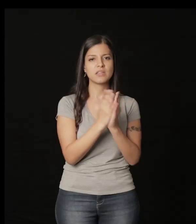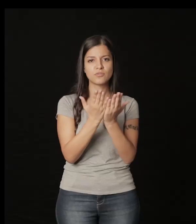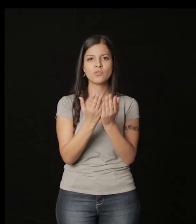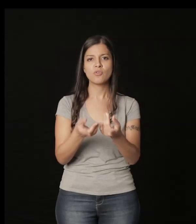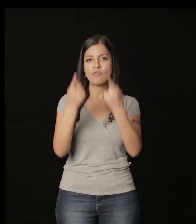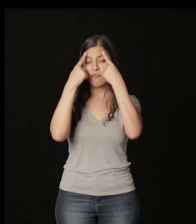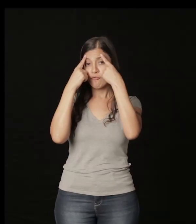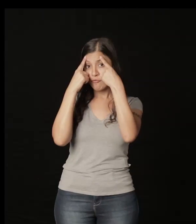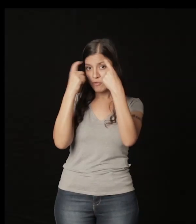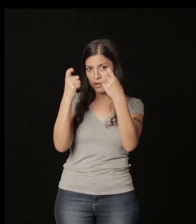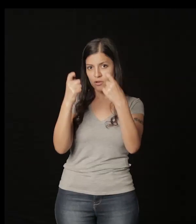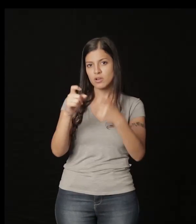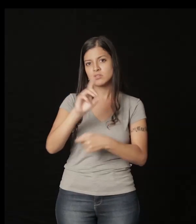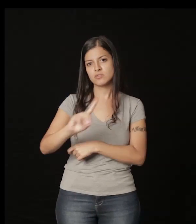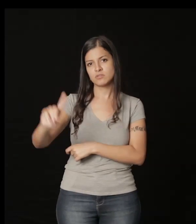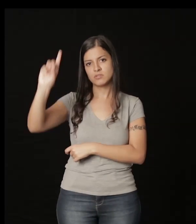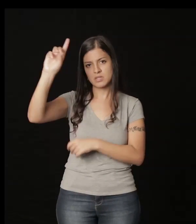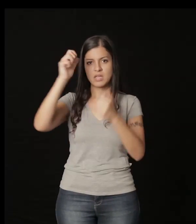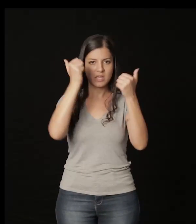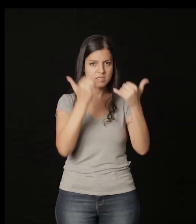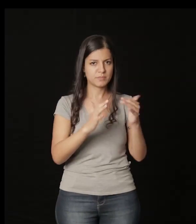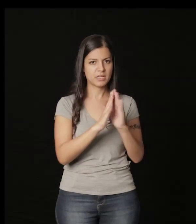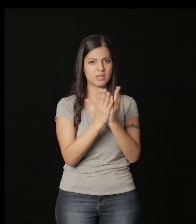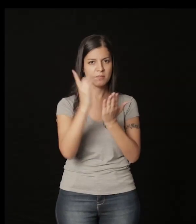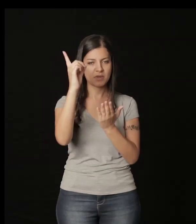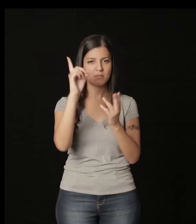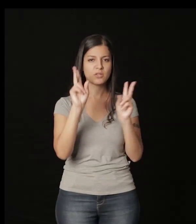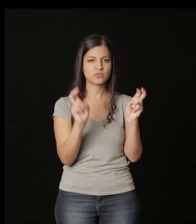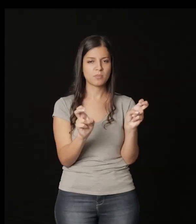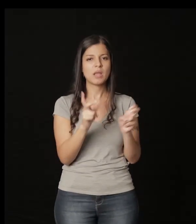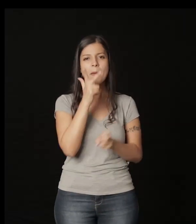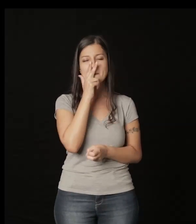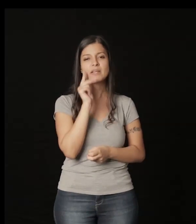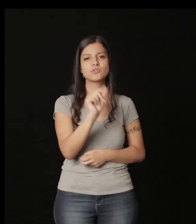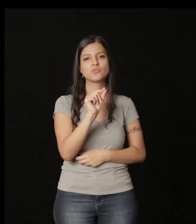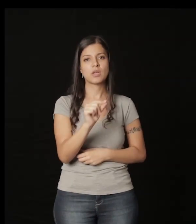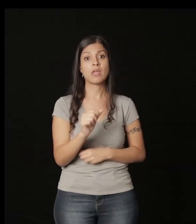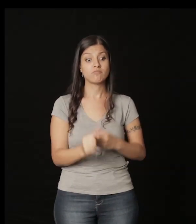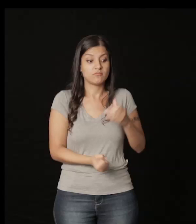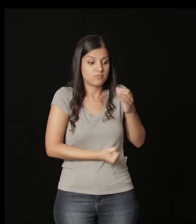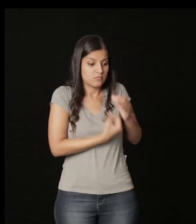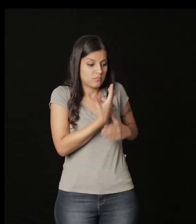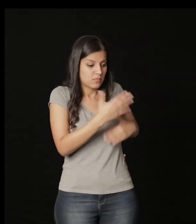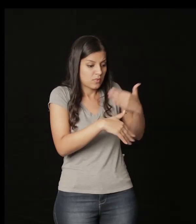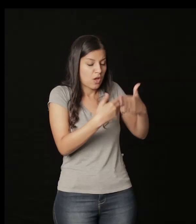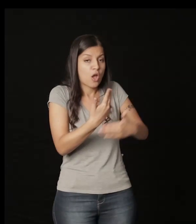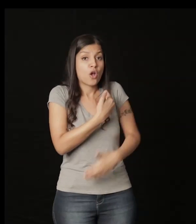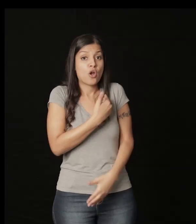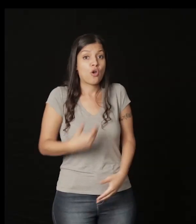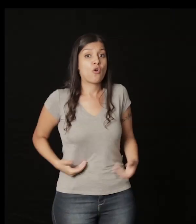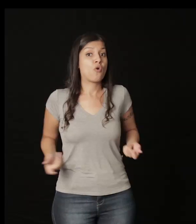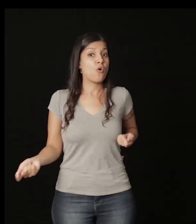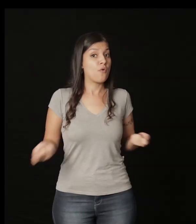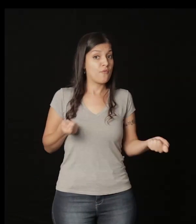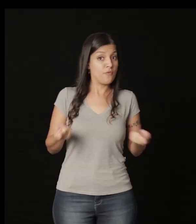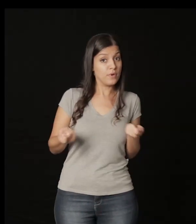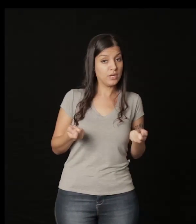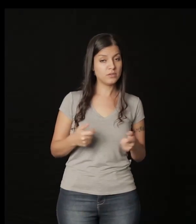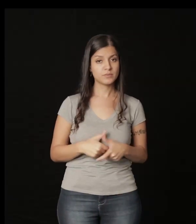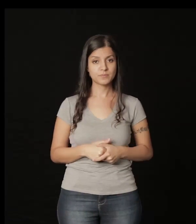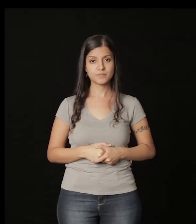his book, Divine Violence, which talks about the Bible as a kind of parable for the emergence of